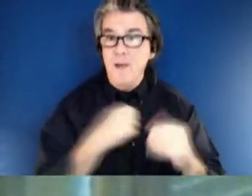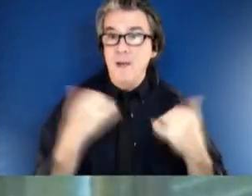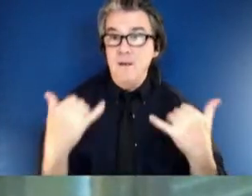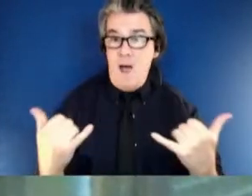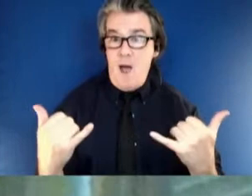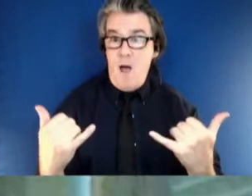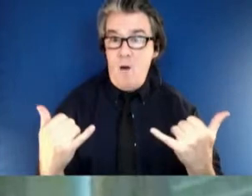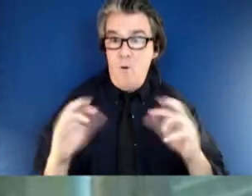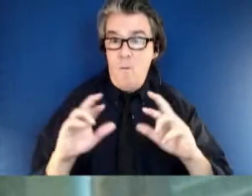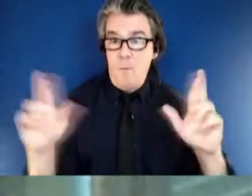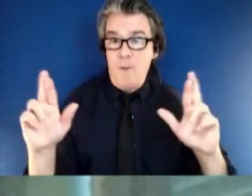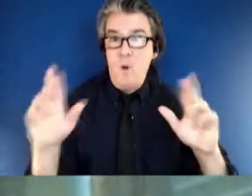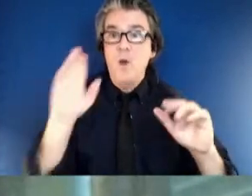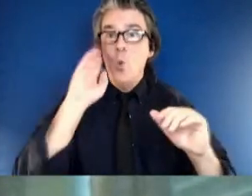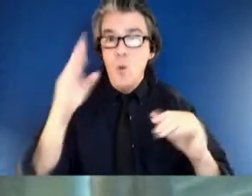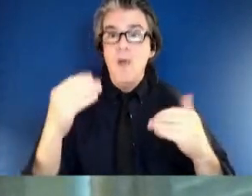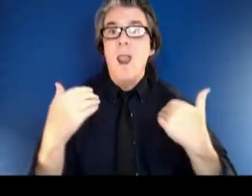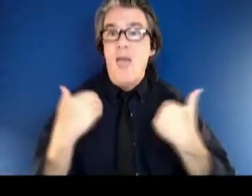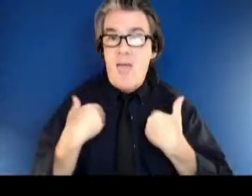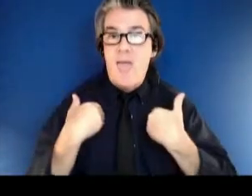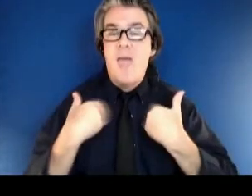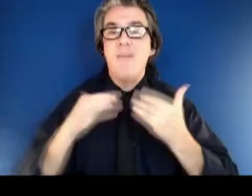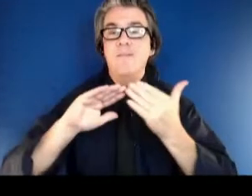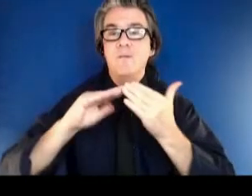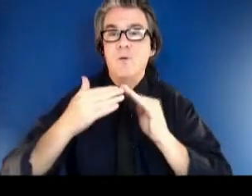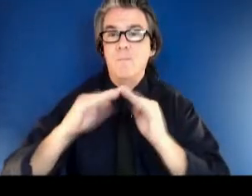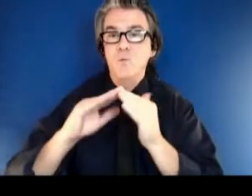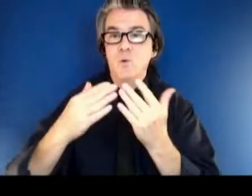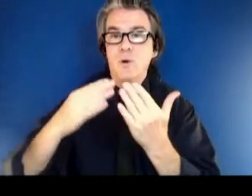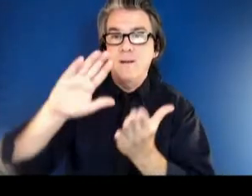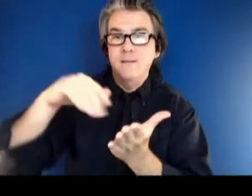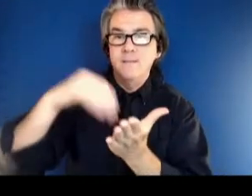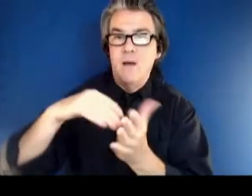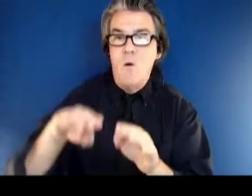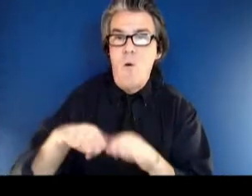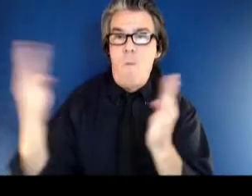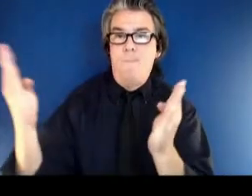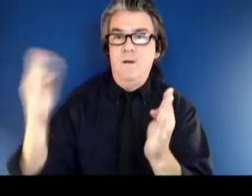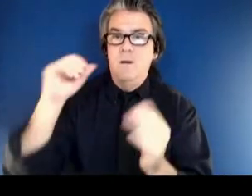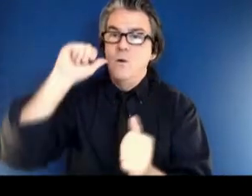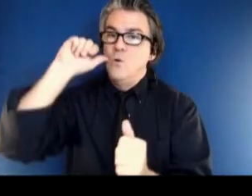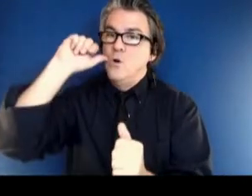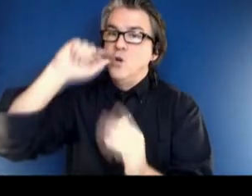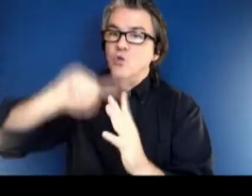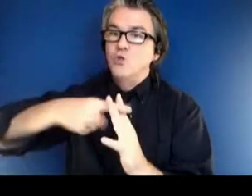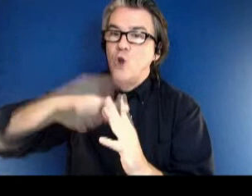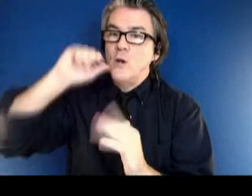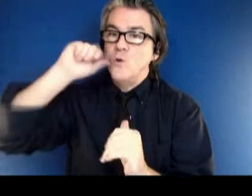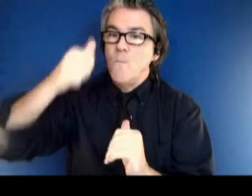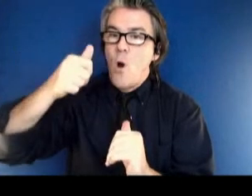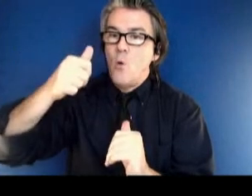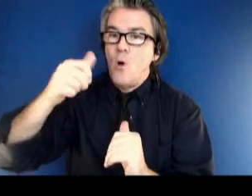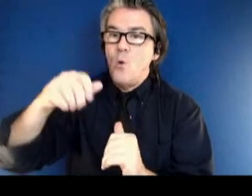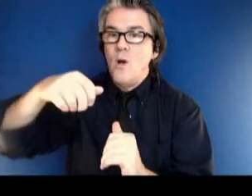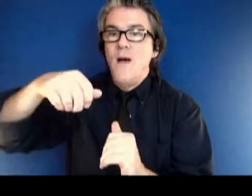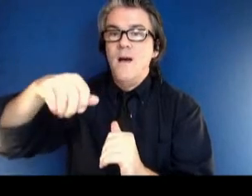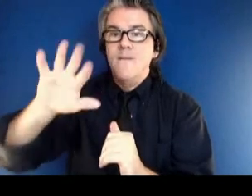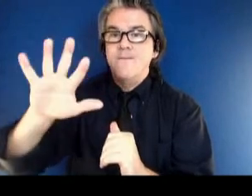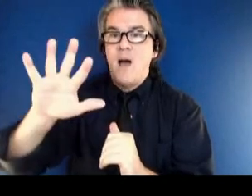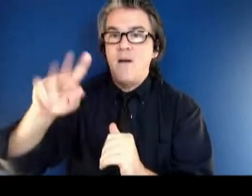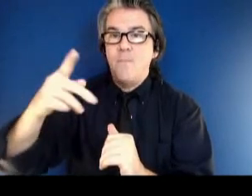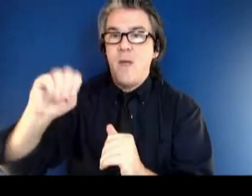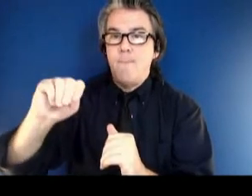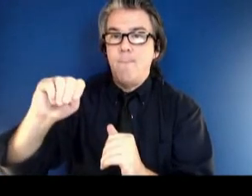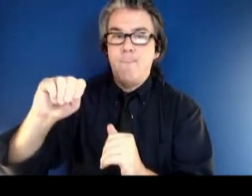40 community resource centers. Now, those centers will open tomorrow beginning at 5 p.m. They'll stay open until 10 p.m.